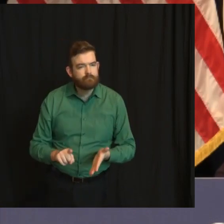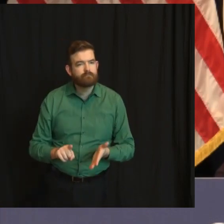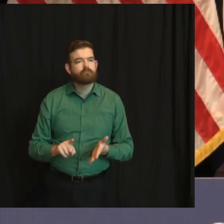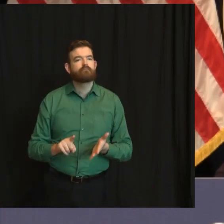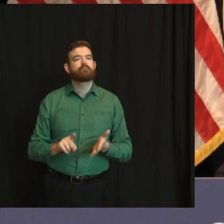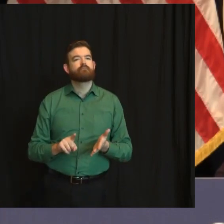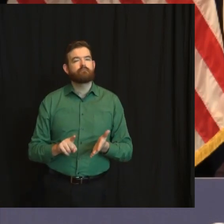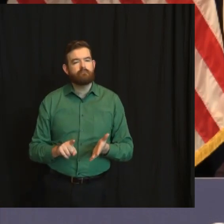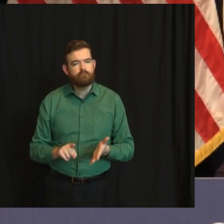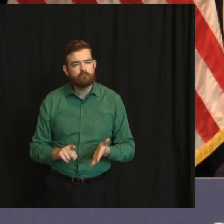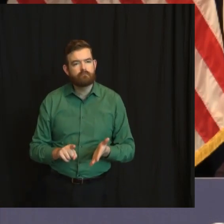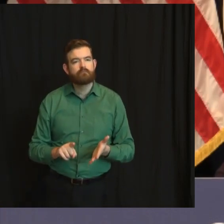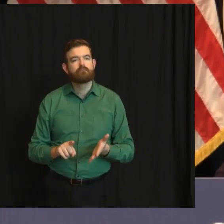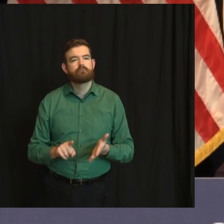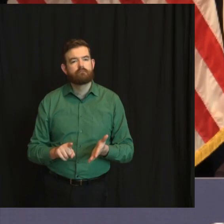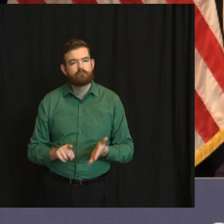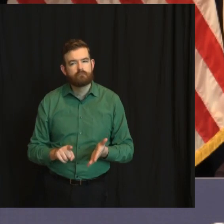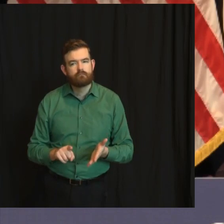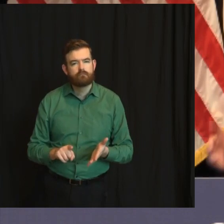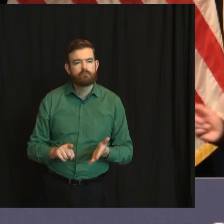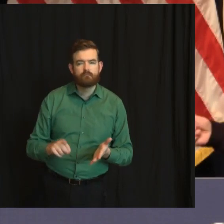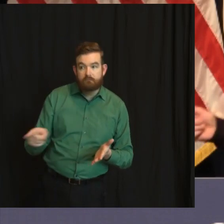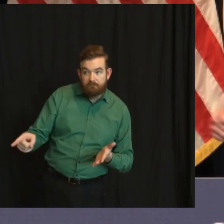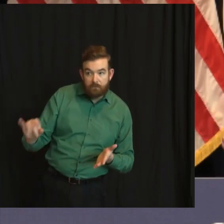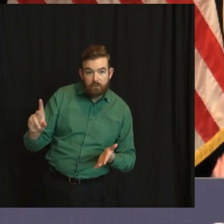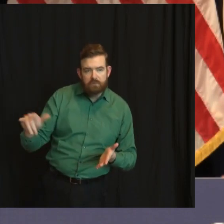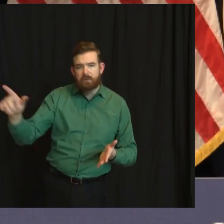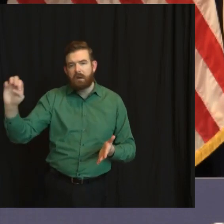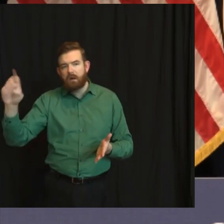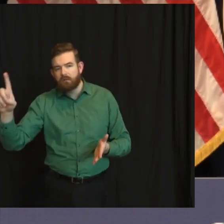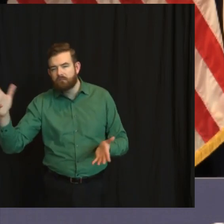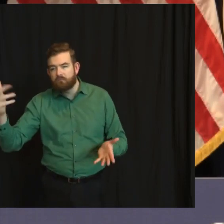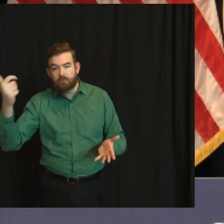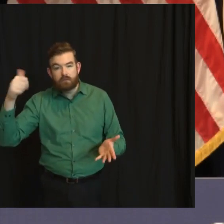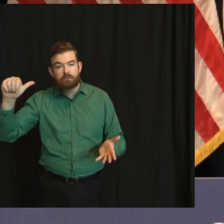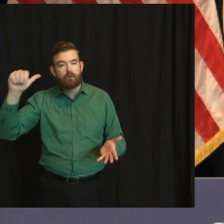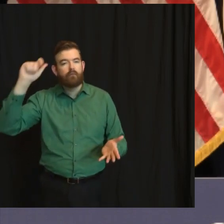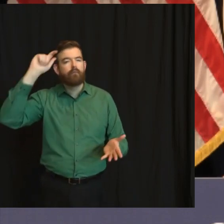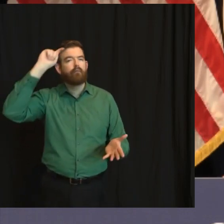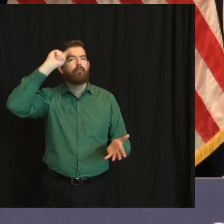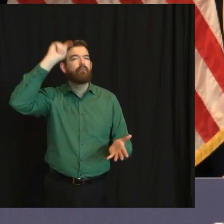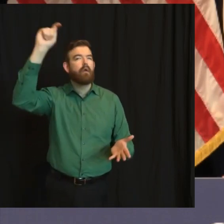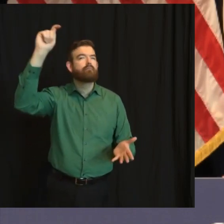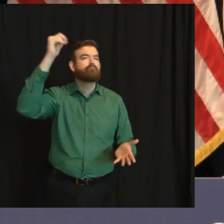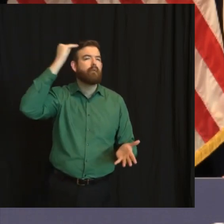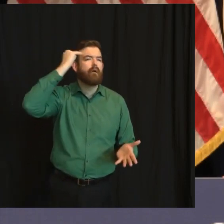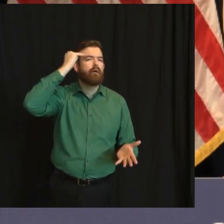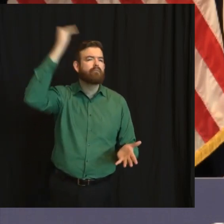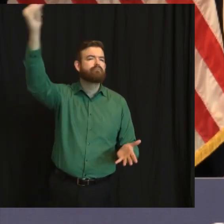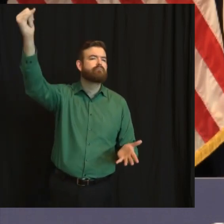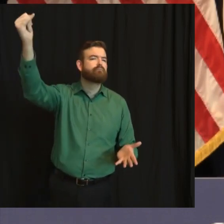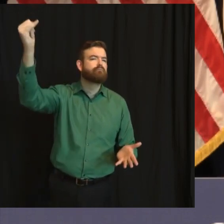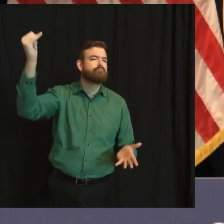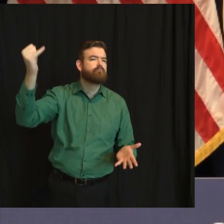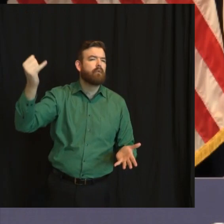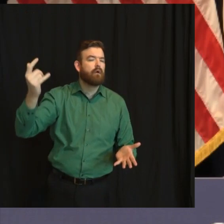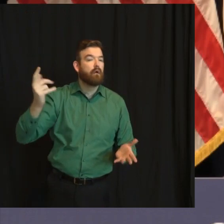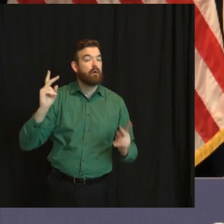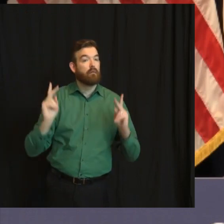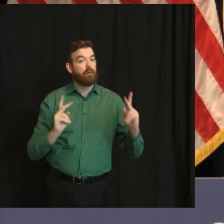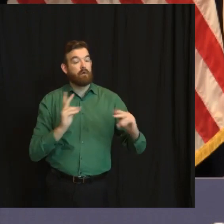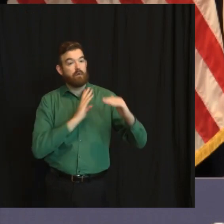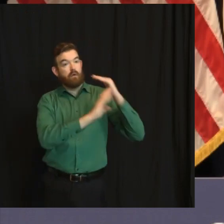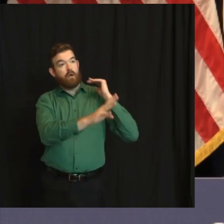either for you or Ed. Any theories, anecdotal or otherwise? So we know hospitalizations have begun to come down